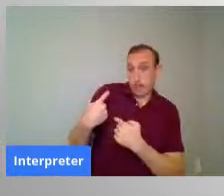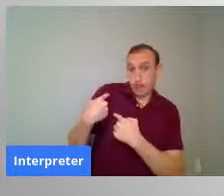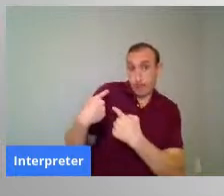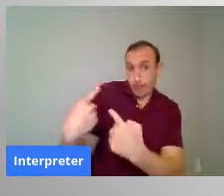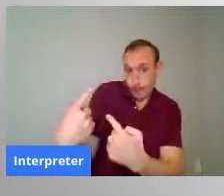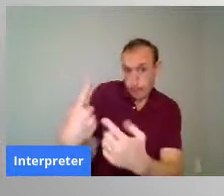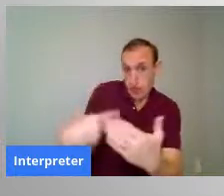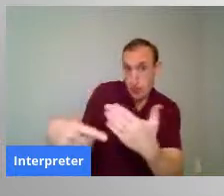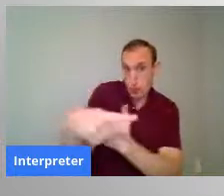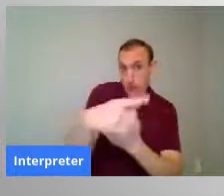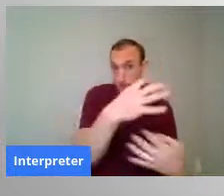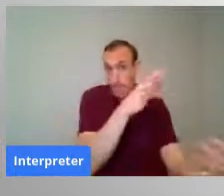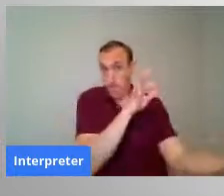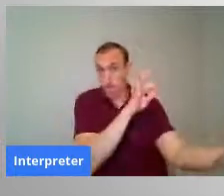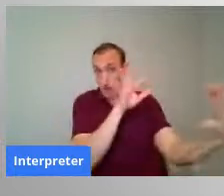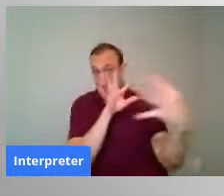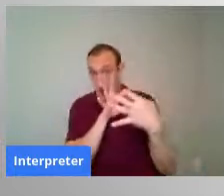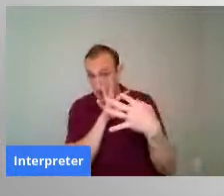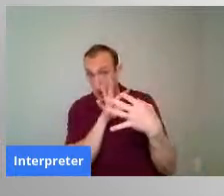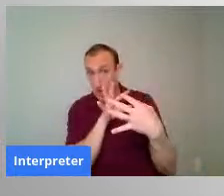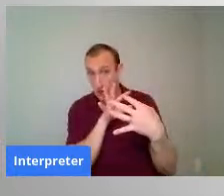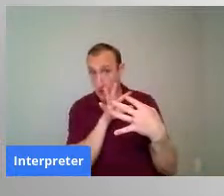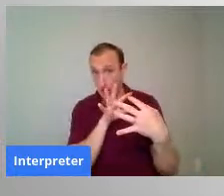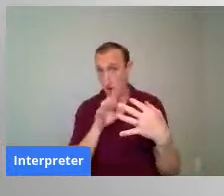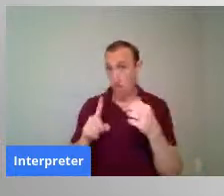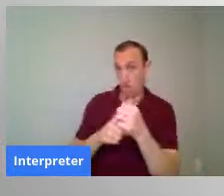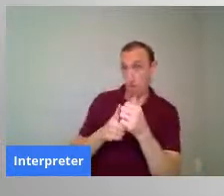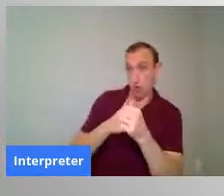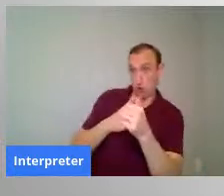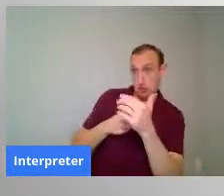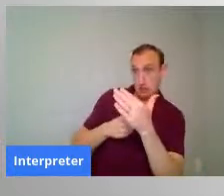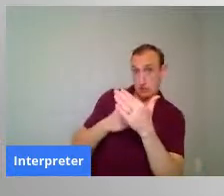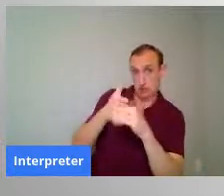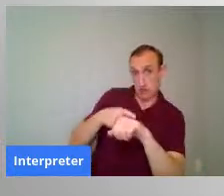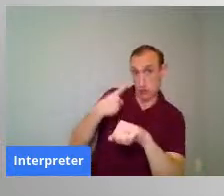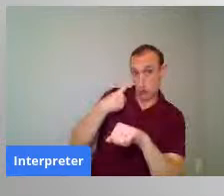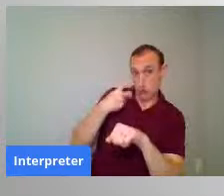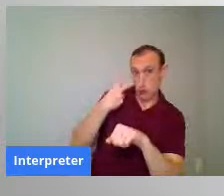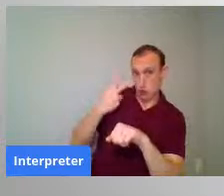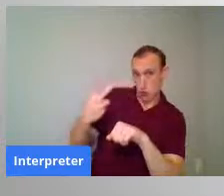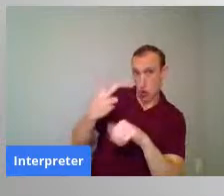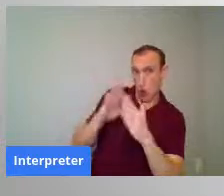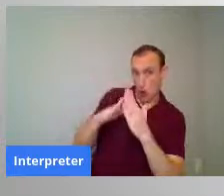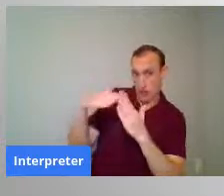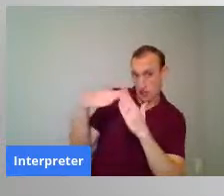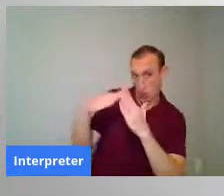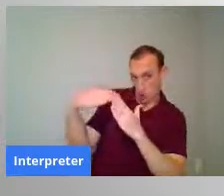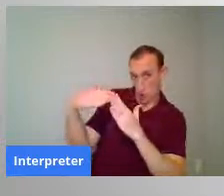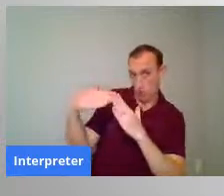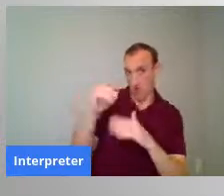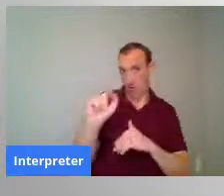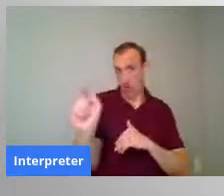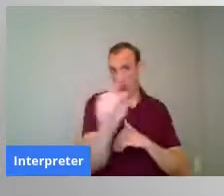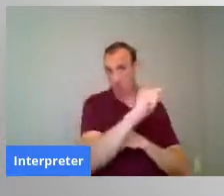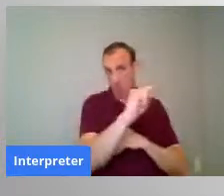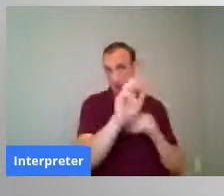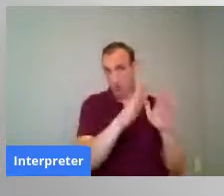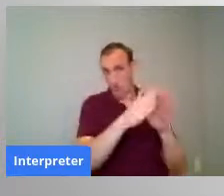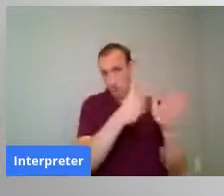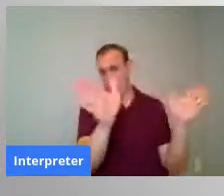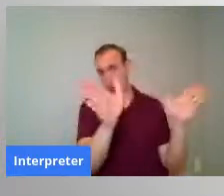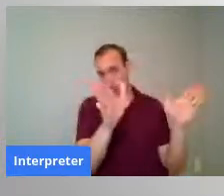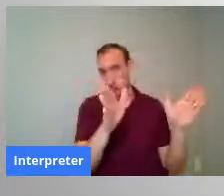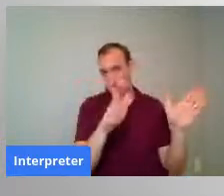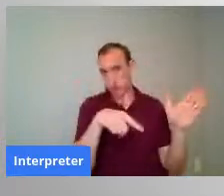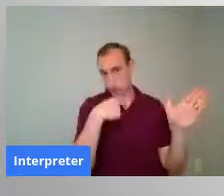time that we've seen it. This will be the first time that other members of the public see the calendar. So imagine that there might be